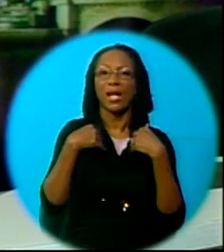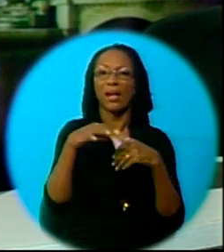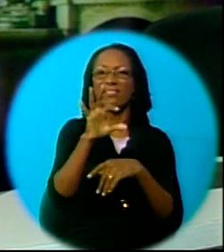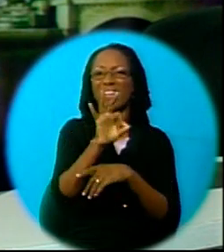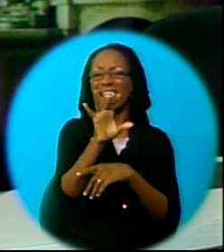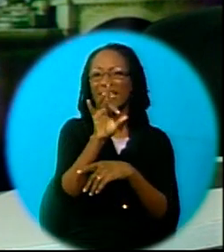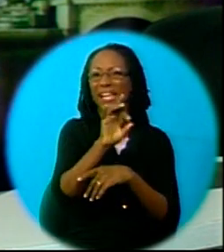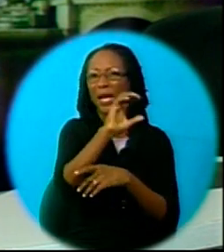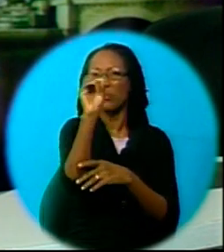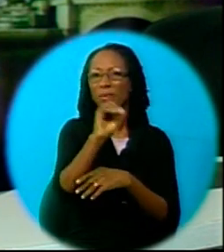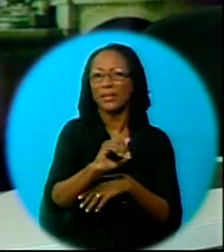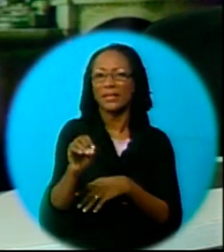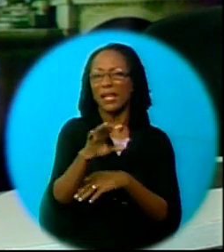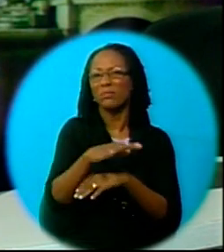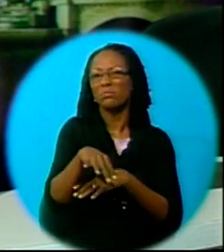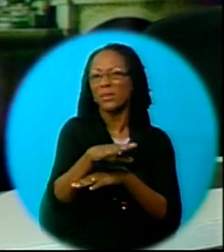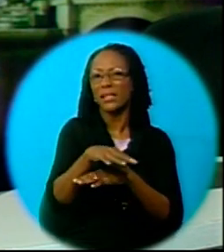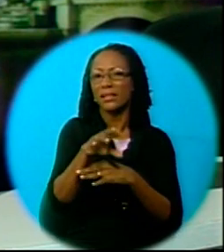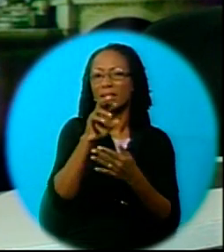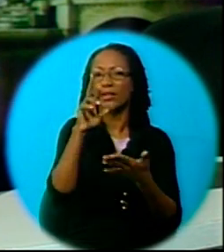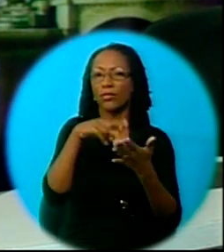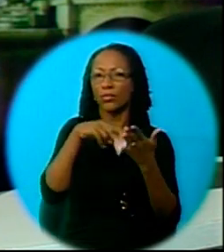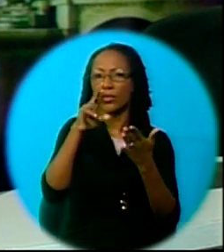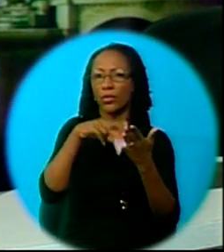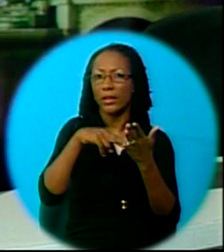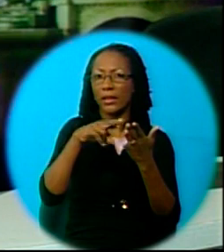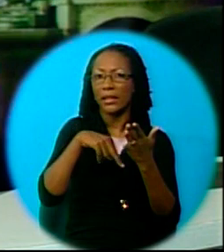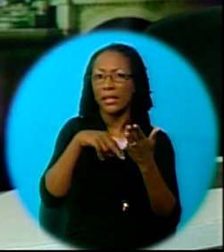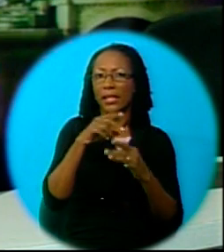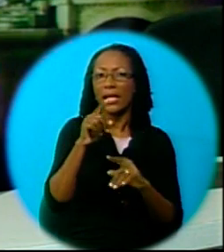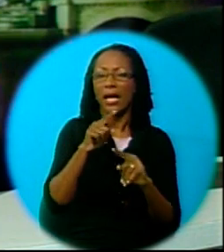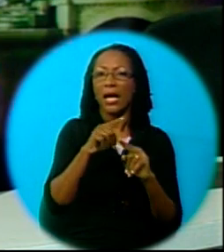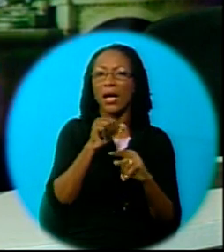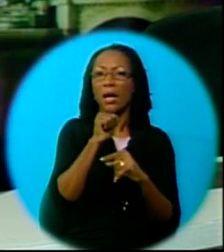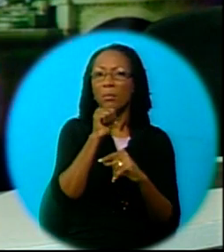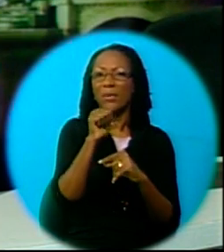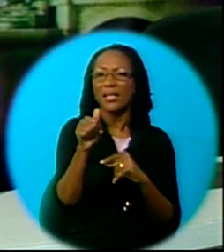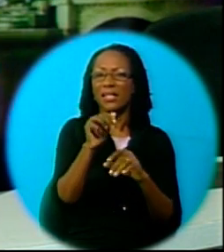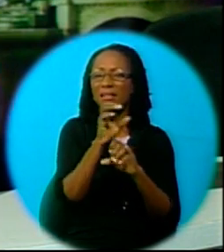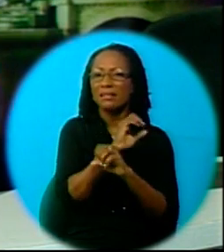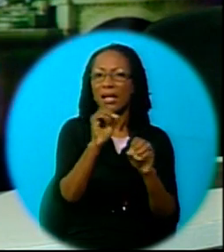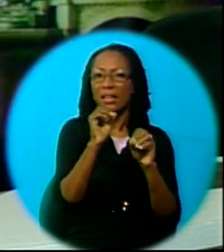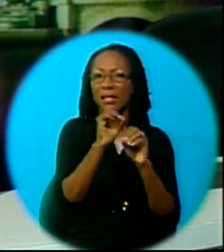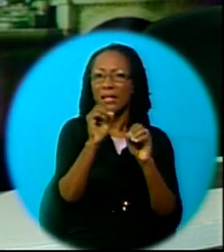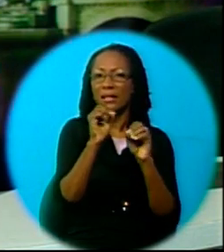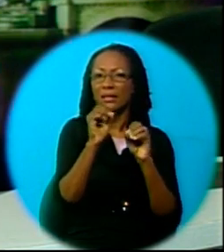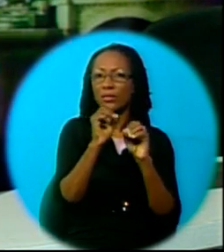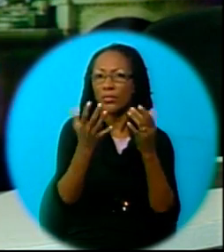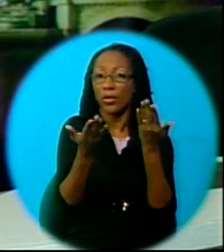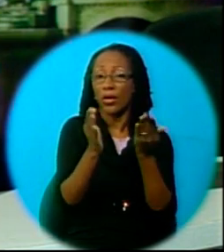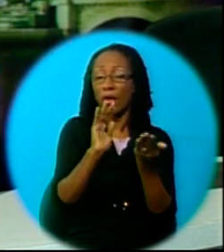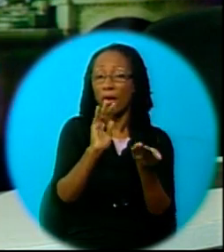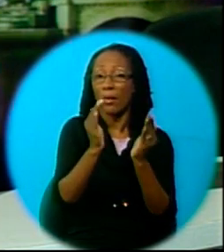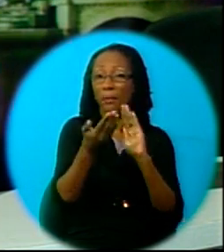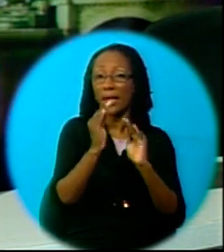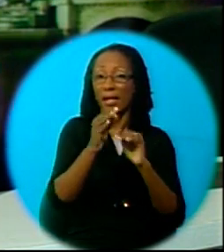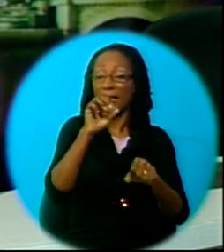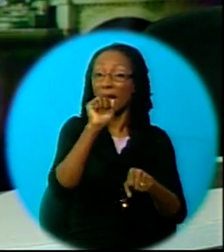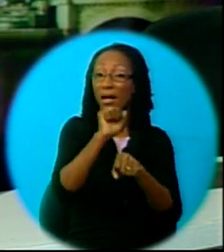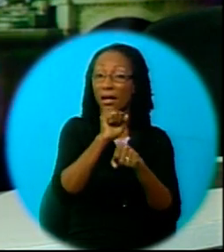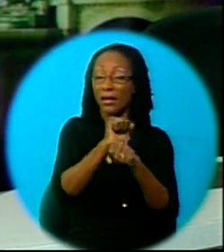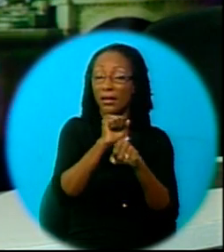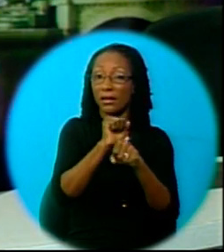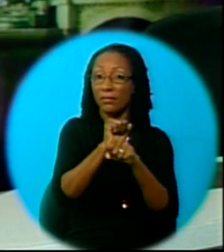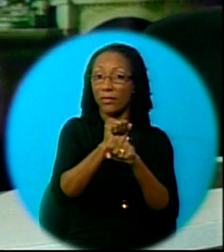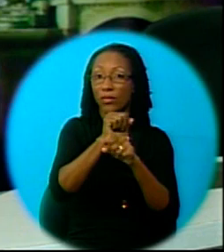literacy. However, there is nothing to determine the level of functional literacy on the island. Basic literacy, according to